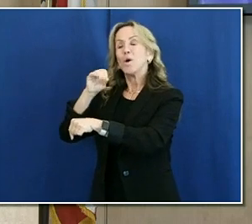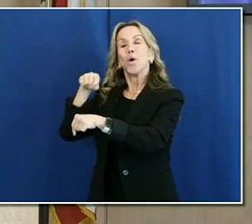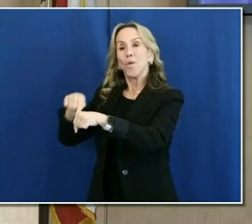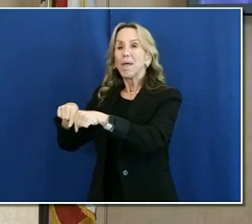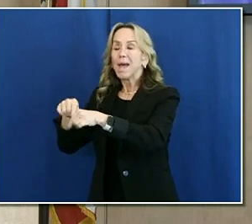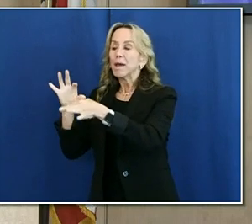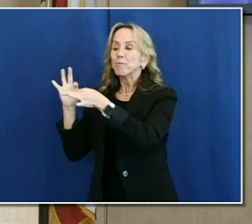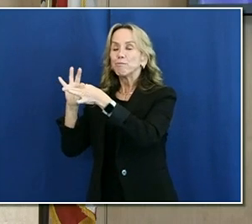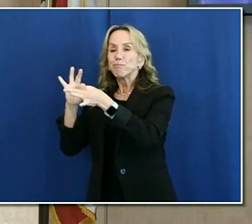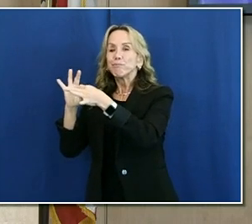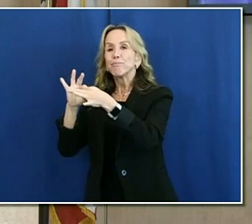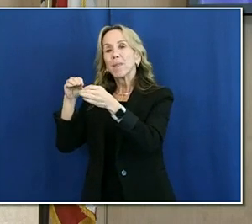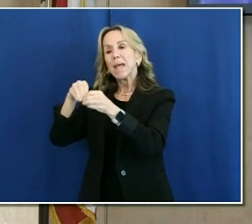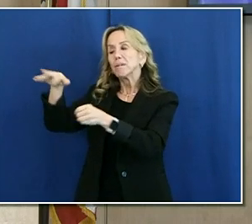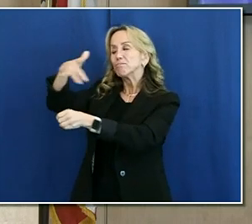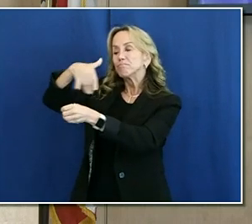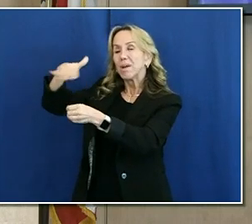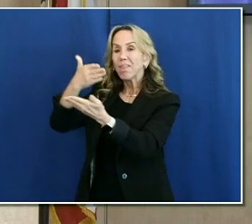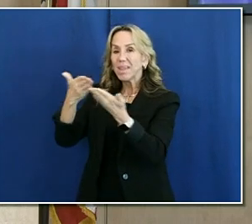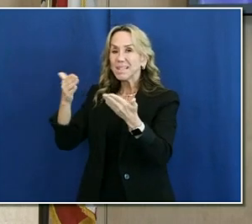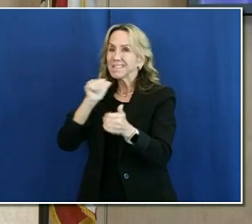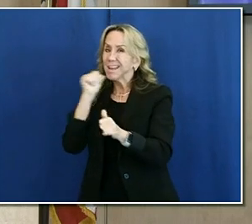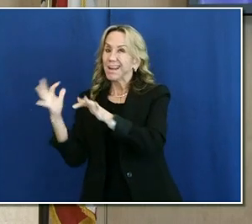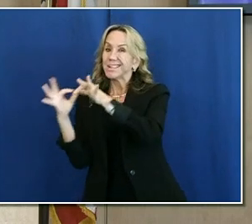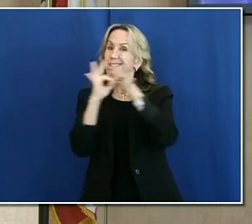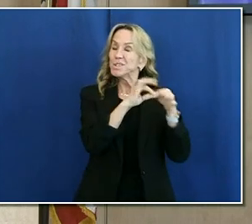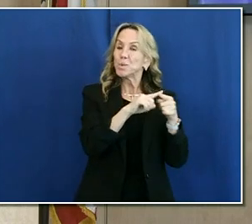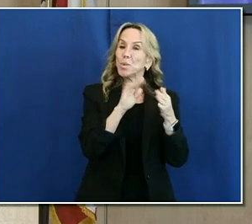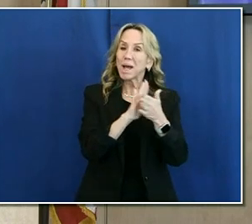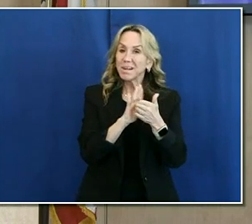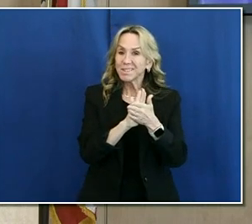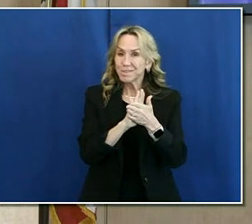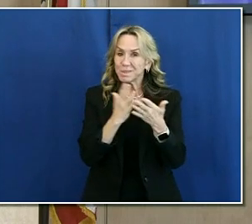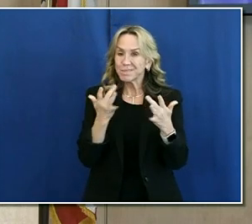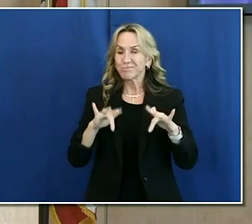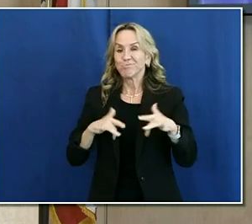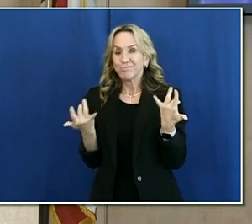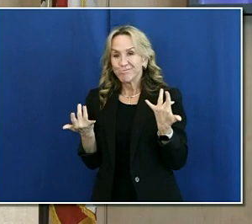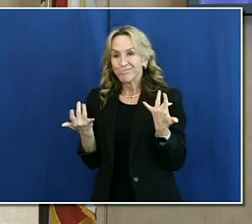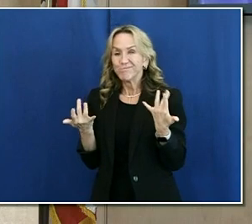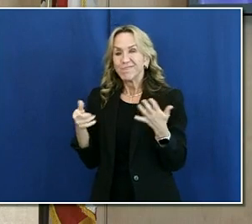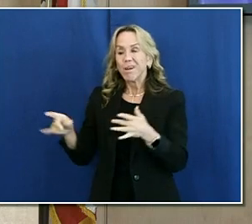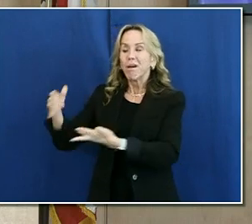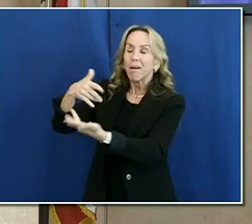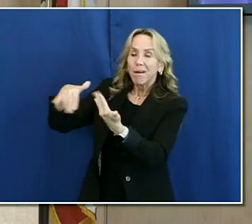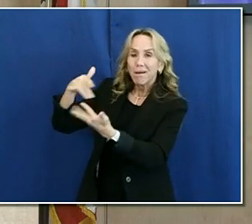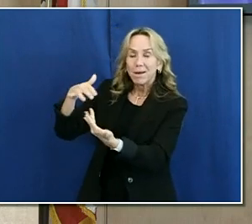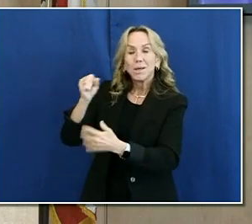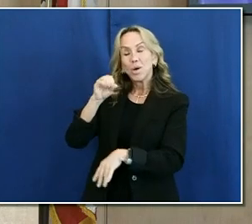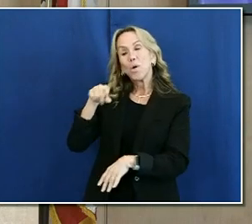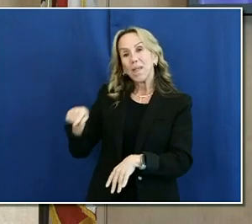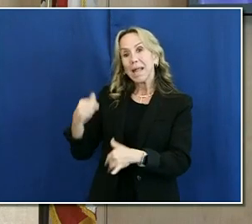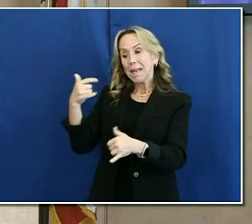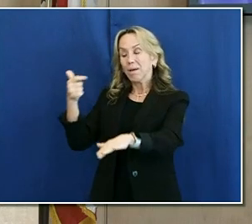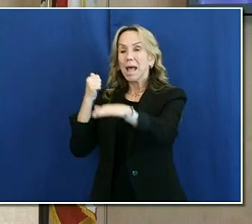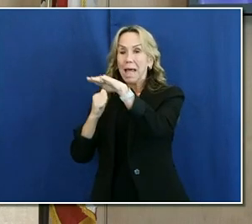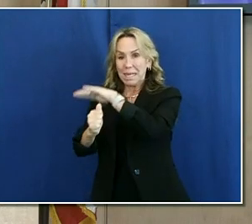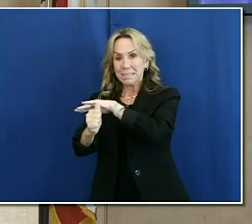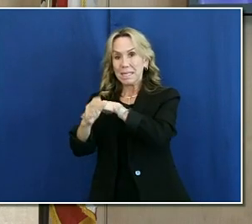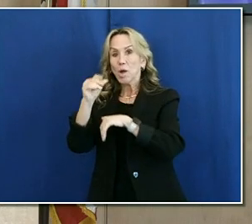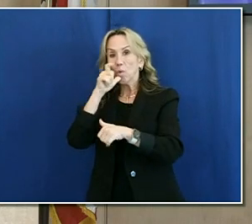and non-educationally related activities. Those individuals are isolated, and their close contacts are